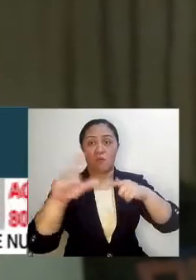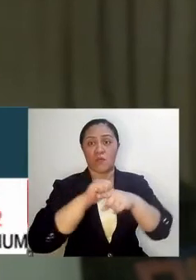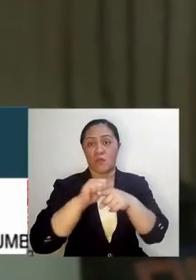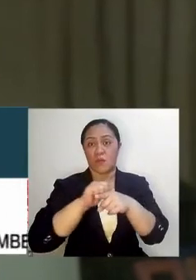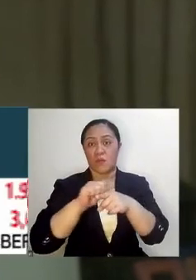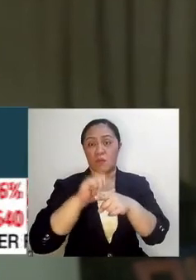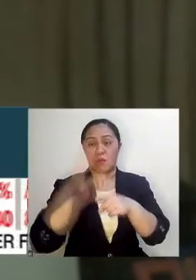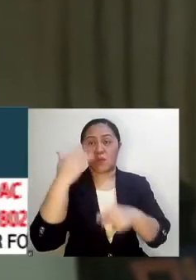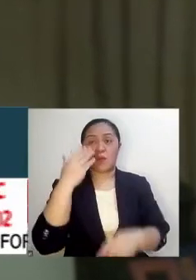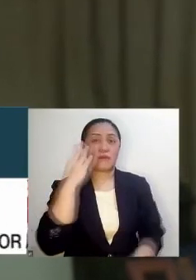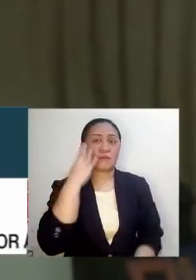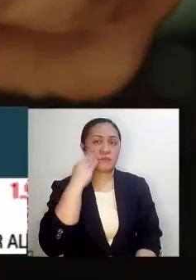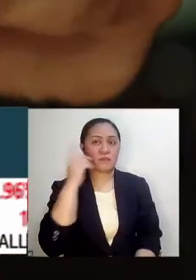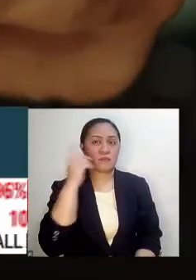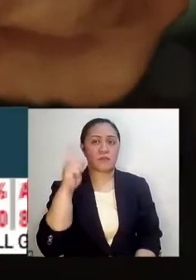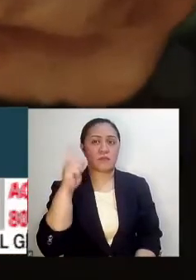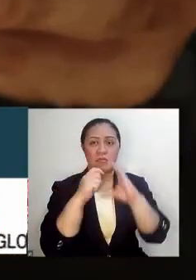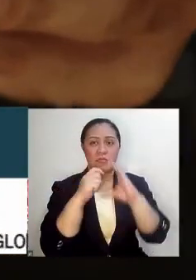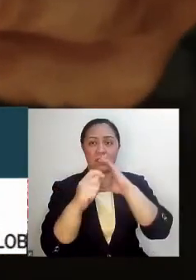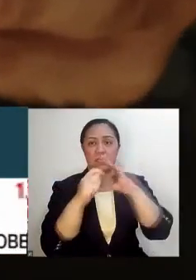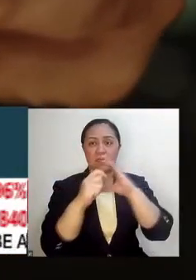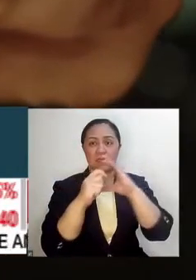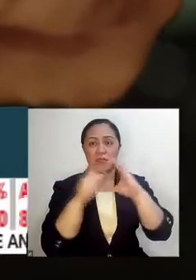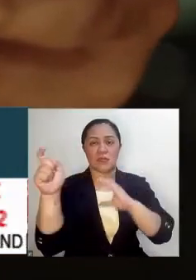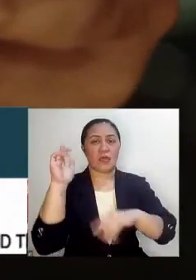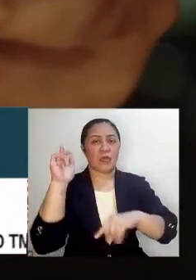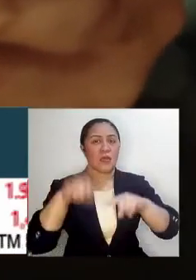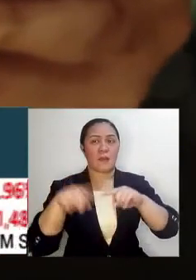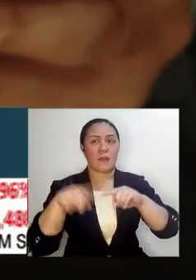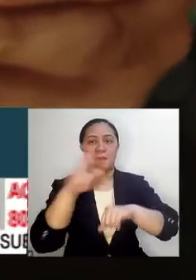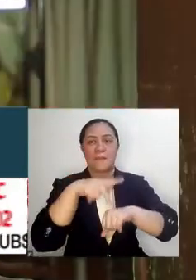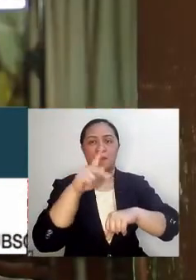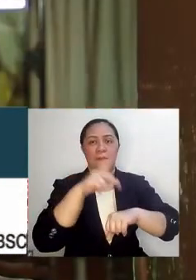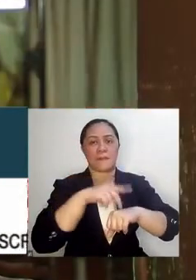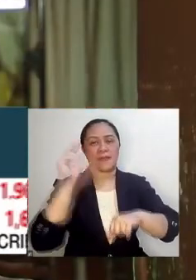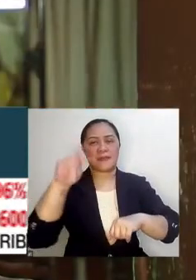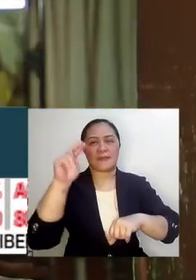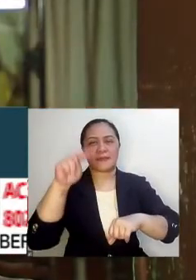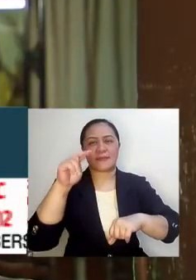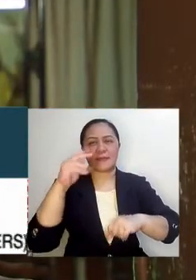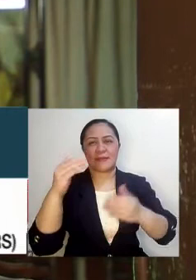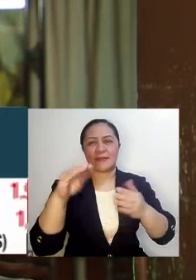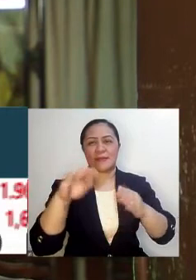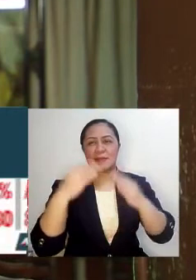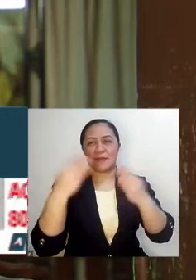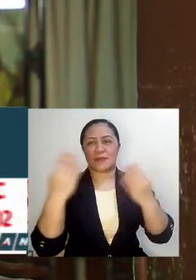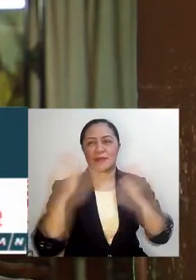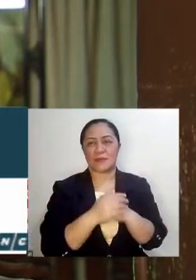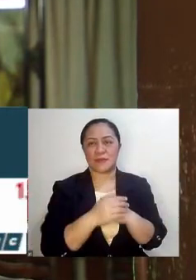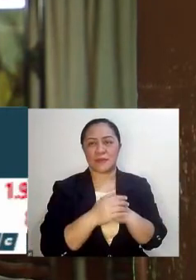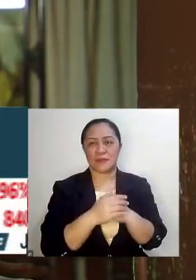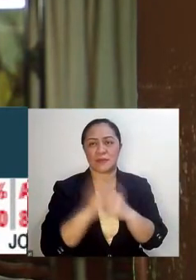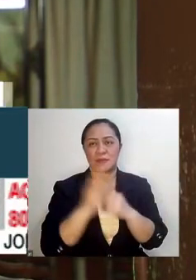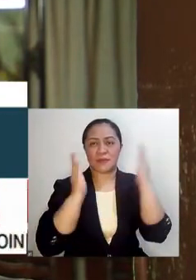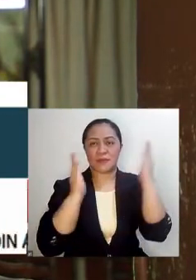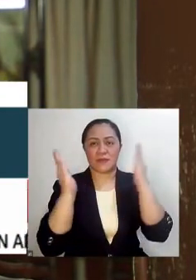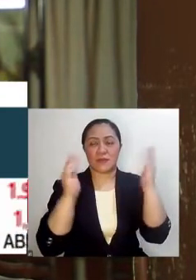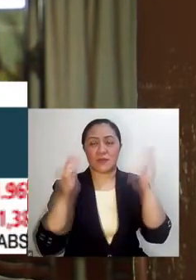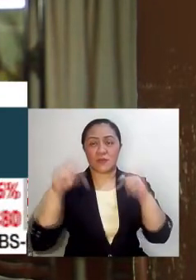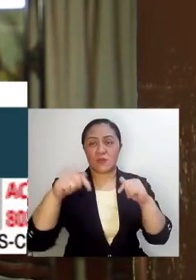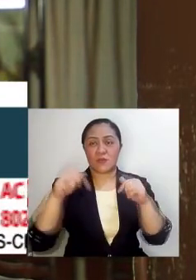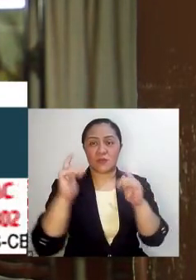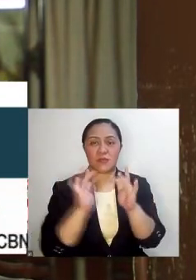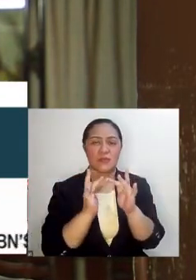telecom services abroad, he believes the Philippines needs to open up the sector. Pag sa survey, talagang bagal po ng internet kasi natin talaga, di